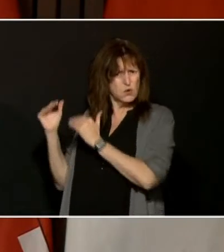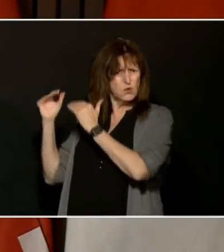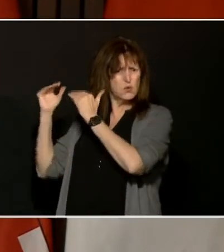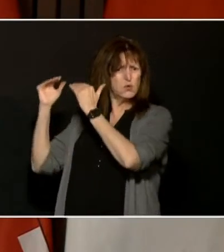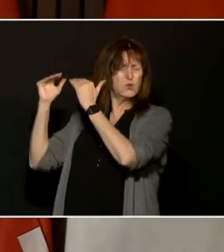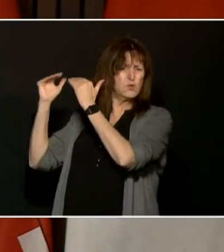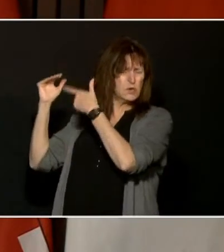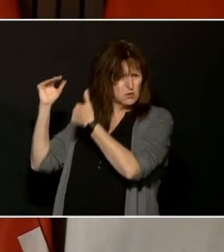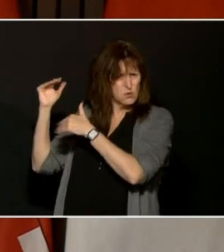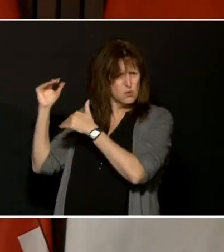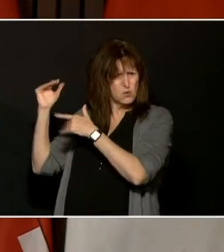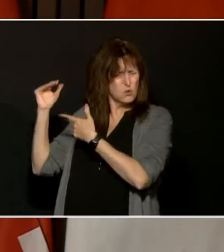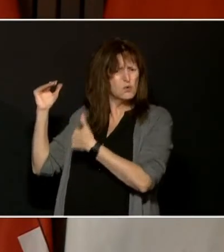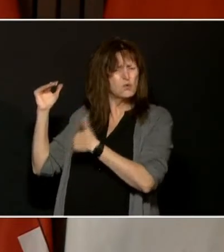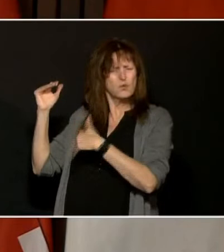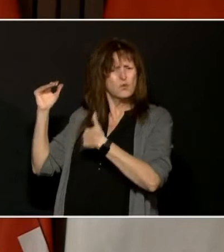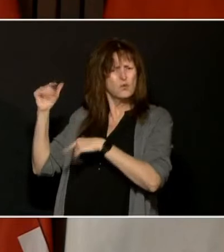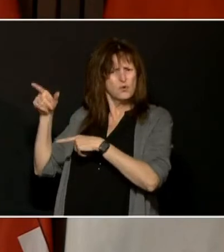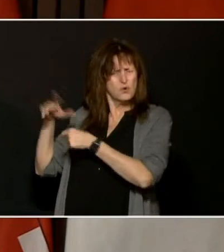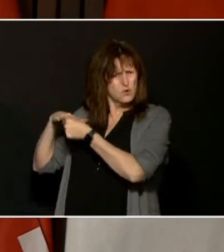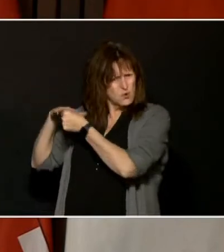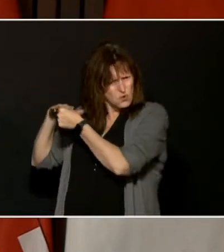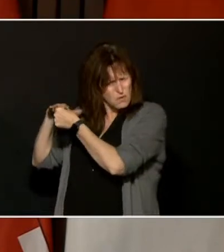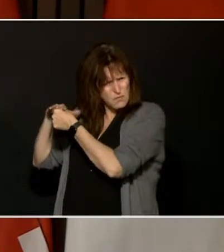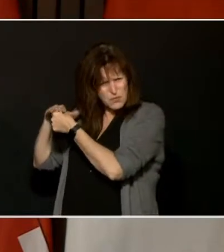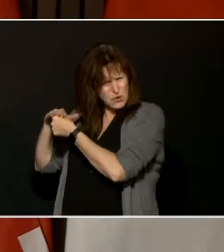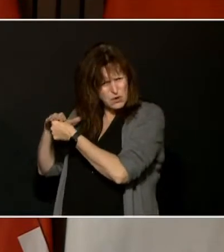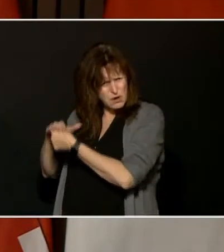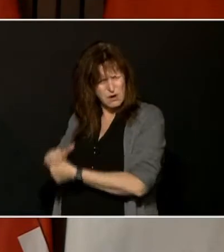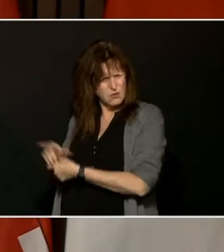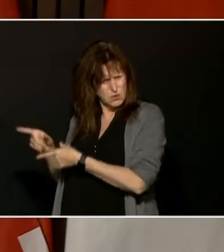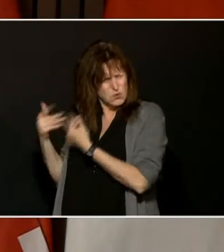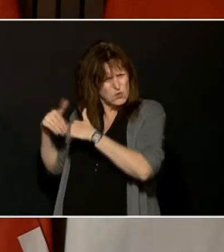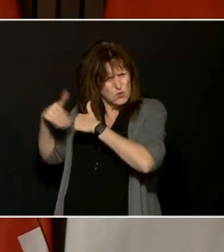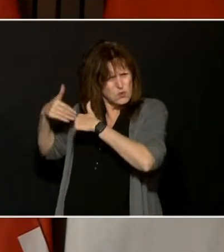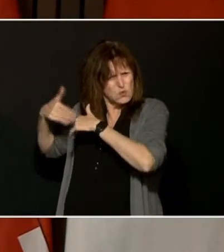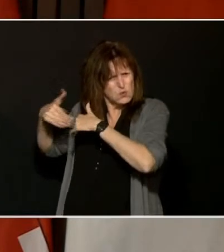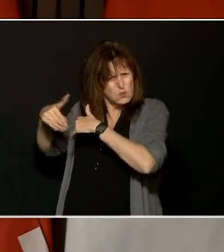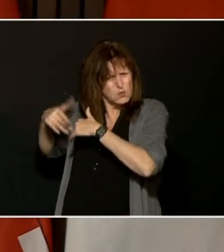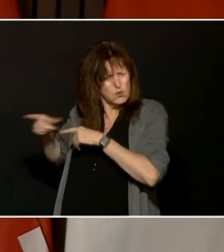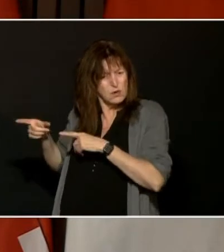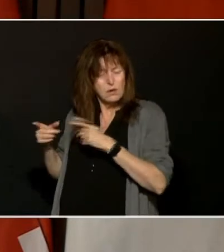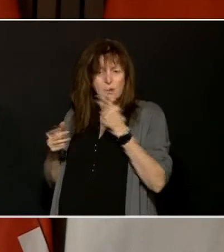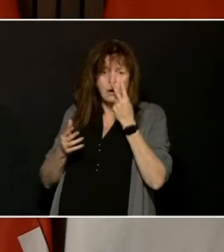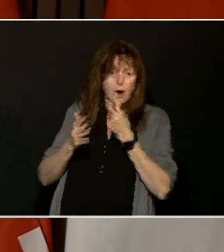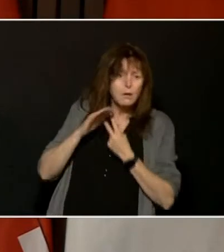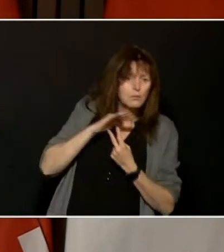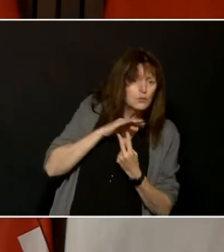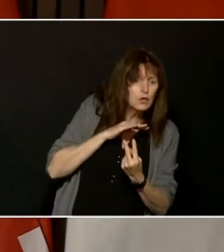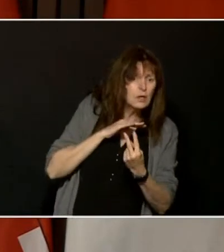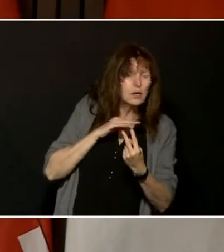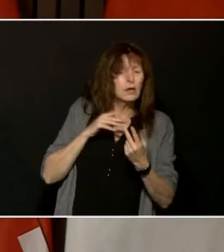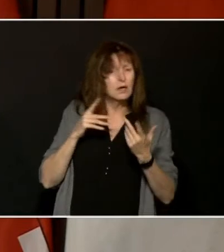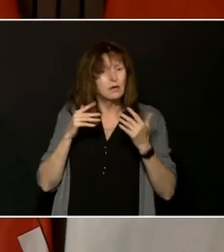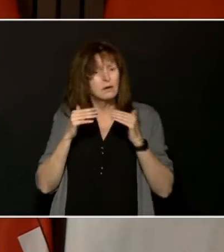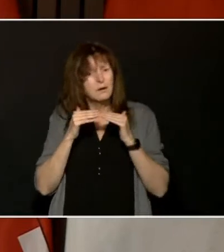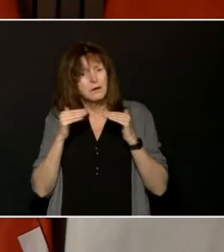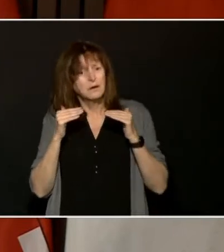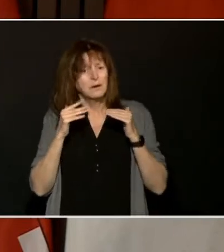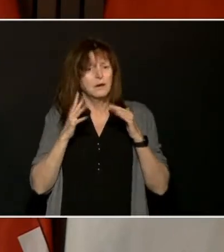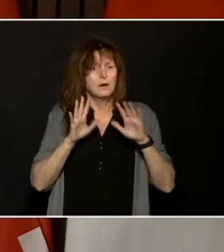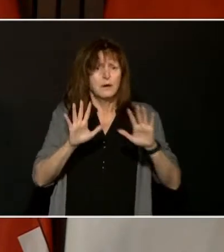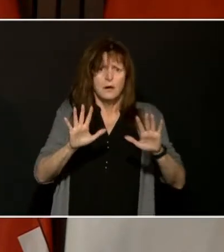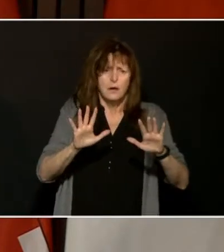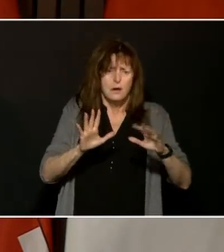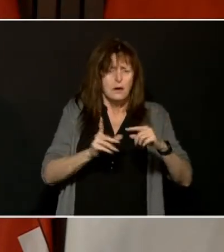incredible amount of pressure on our hospital system. And our projections, I would be fair to say, I think are a little bit optimistic still on the decline